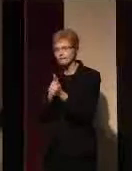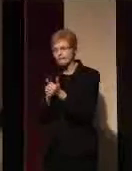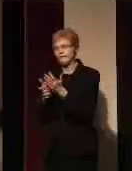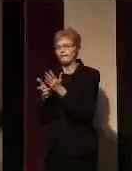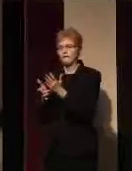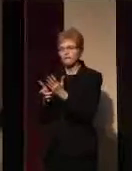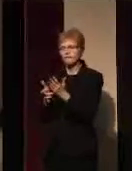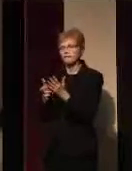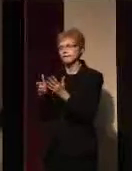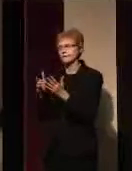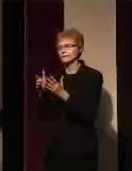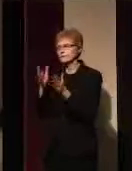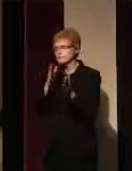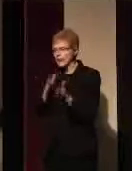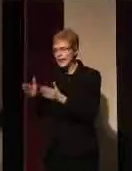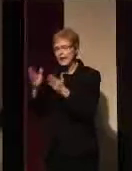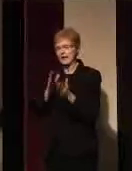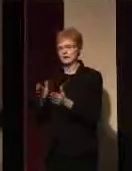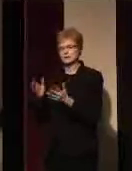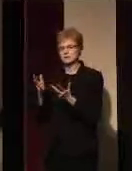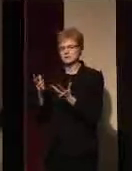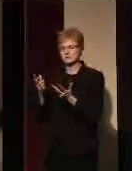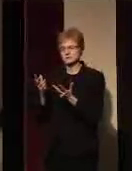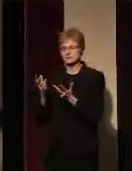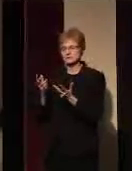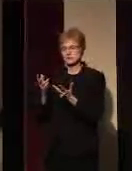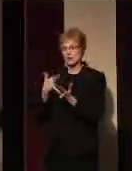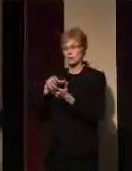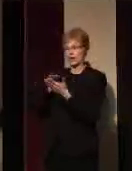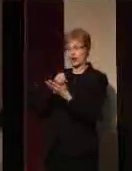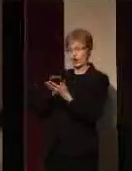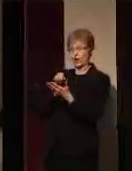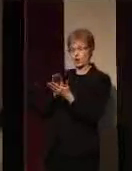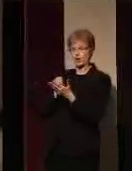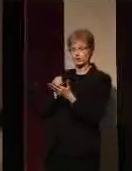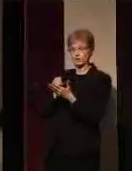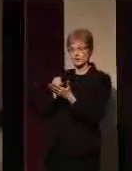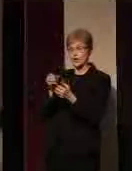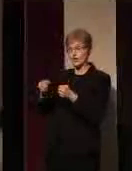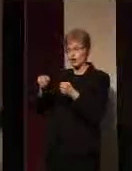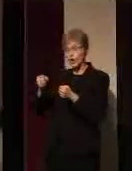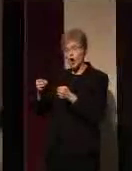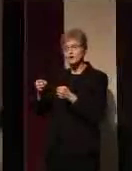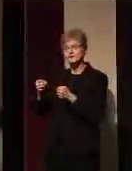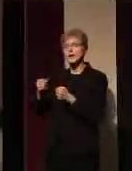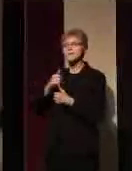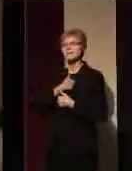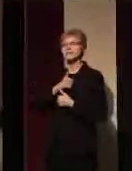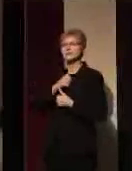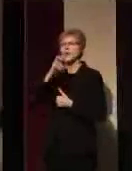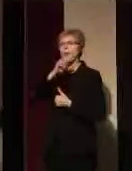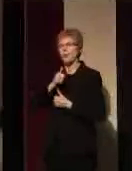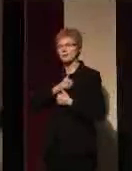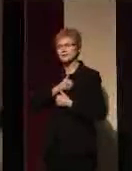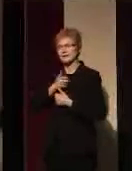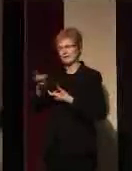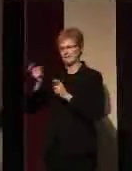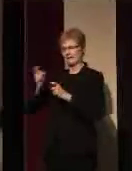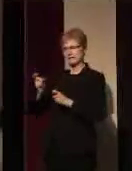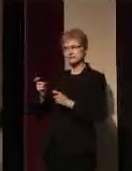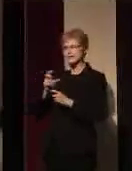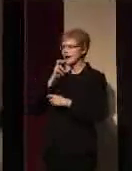by the police is we learned from all of that. Those vehicles were hand-me-down vehicles from the military. That's out of date.